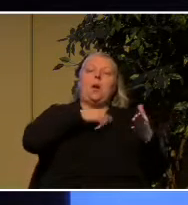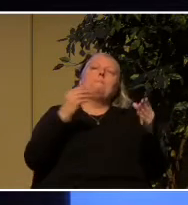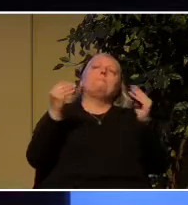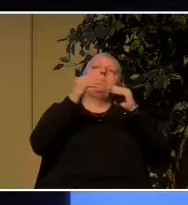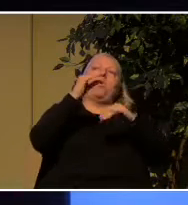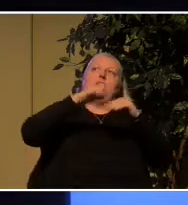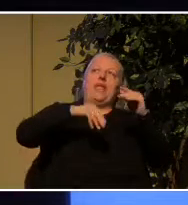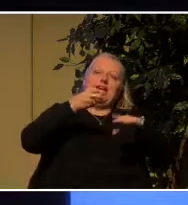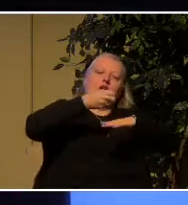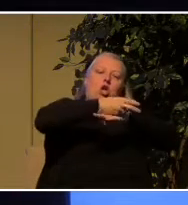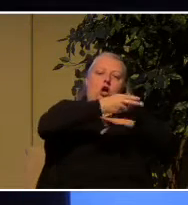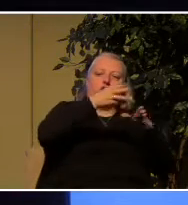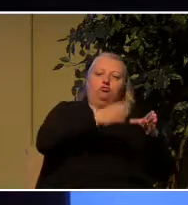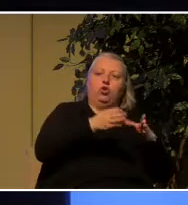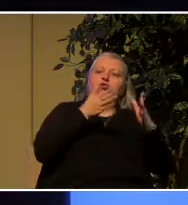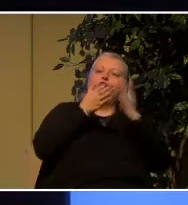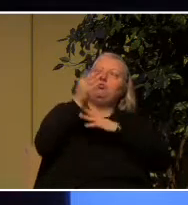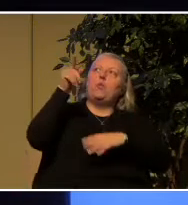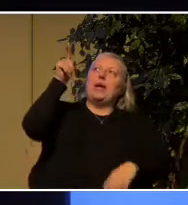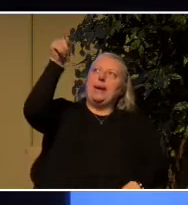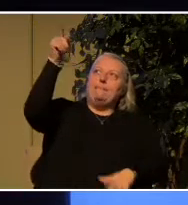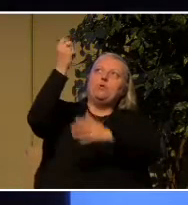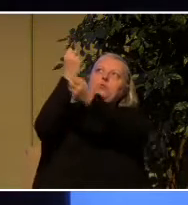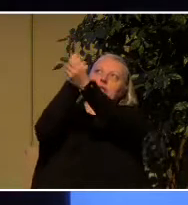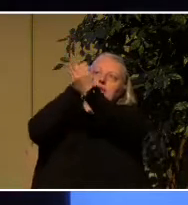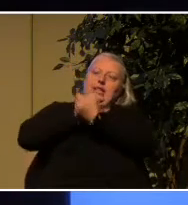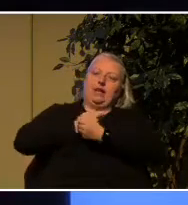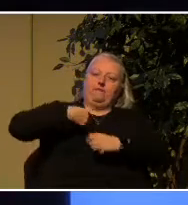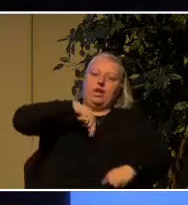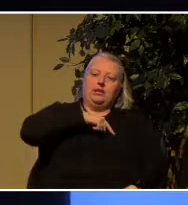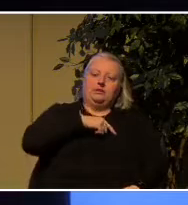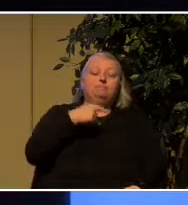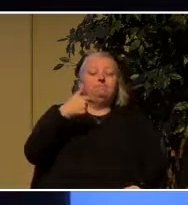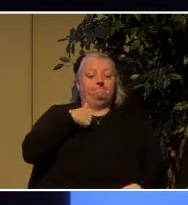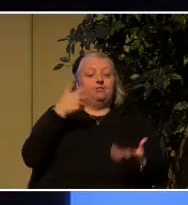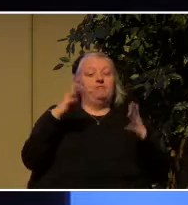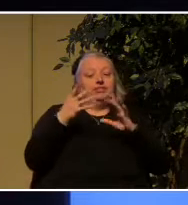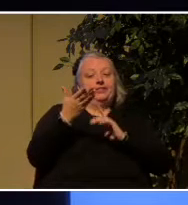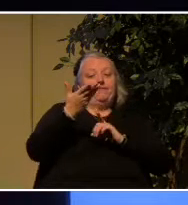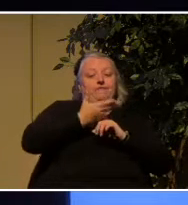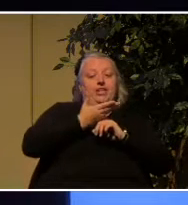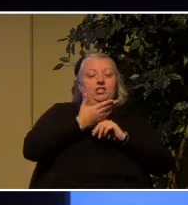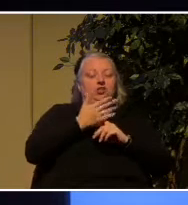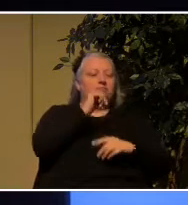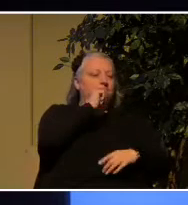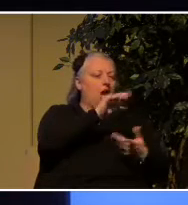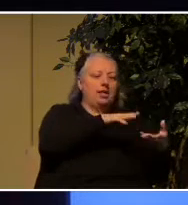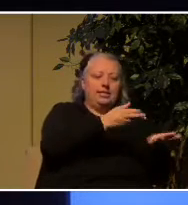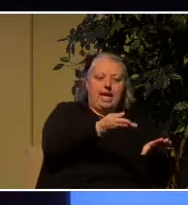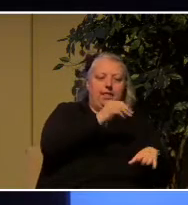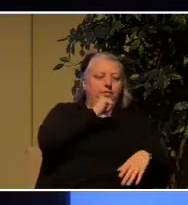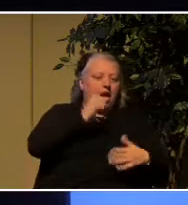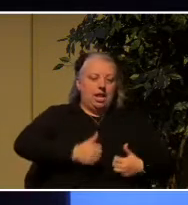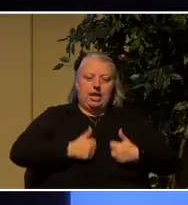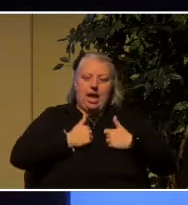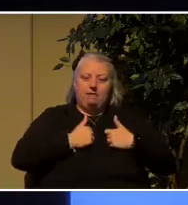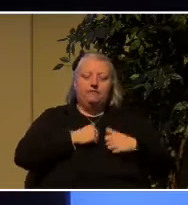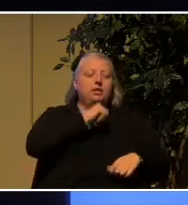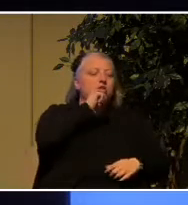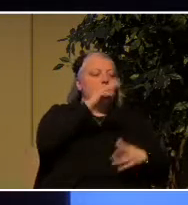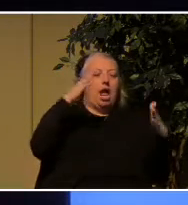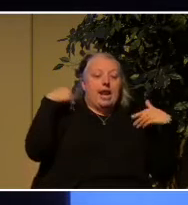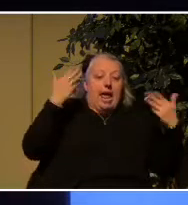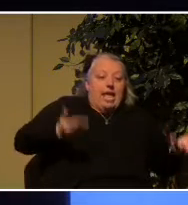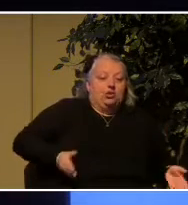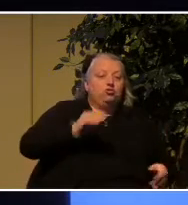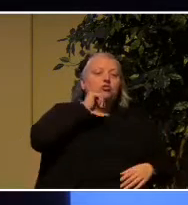through him who loved us for I am convinced that neither death nor life neither angels